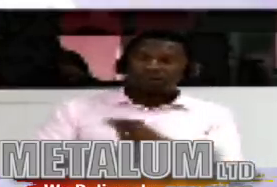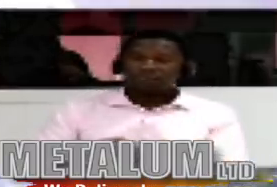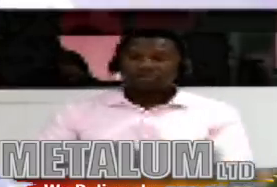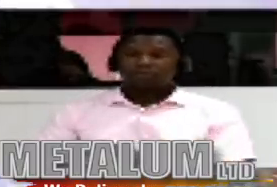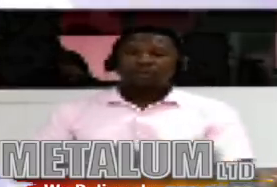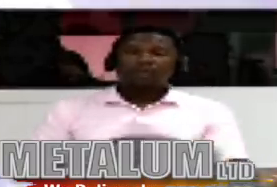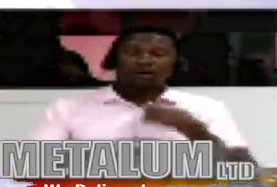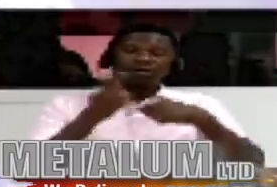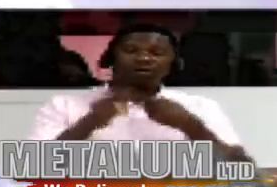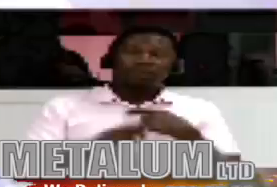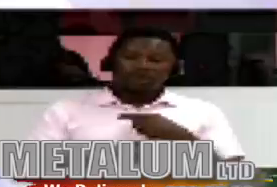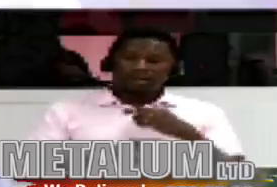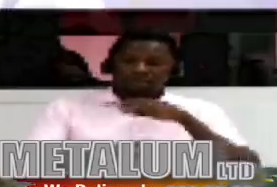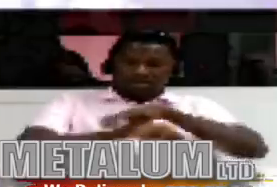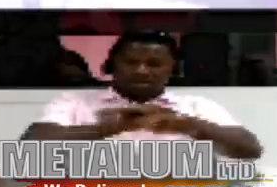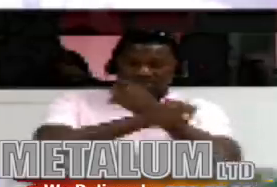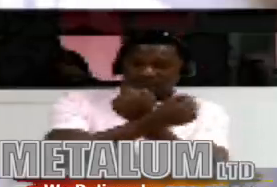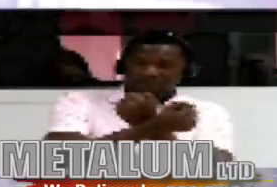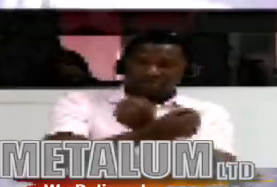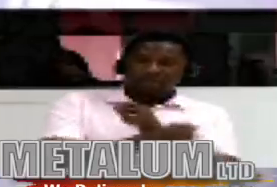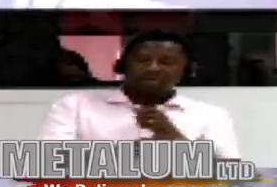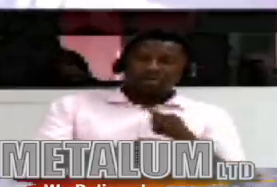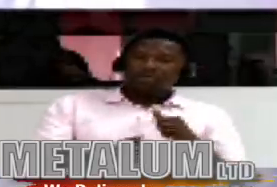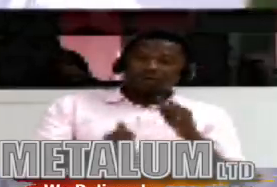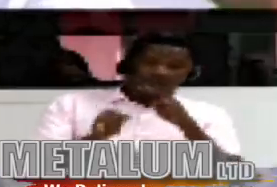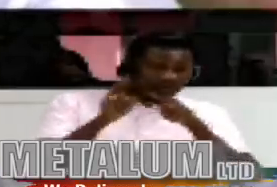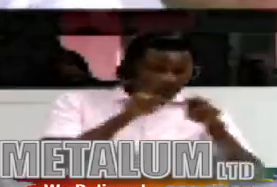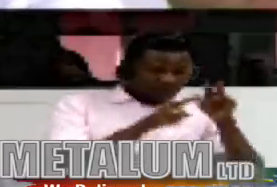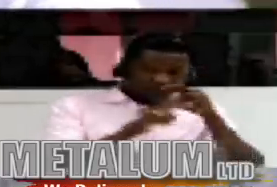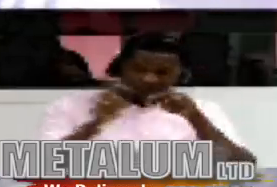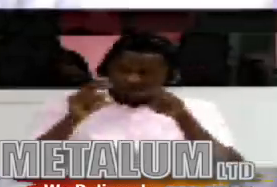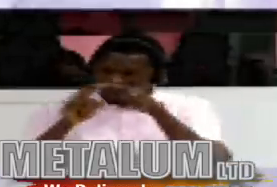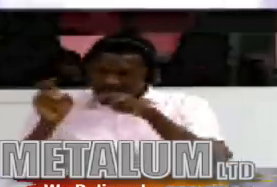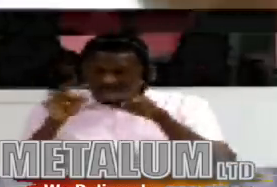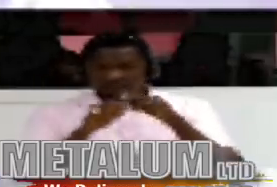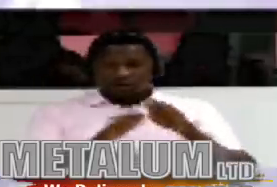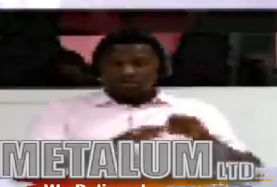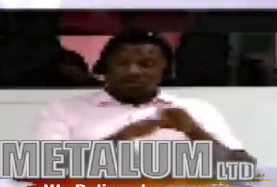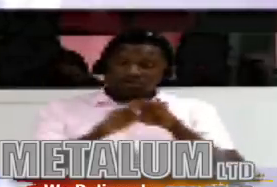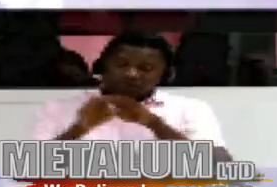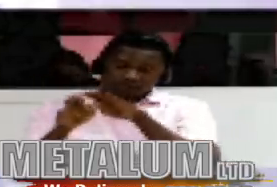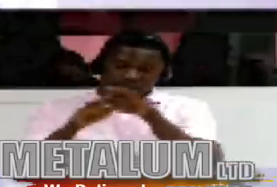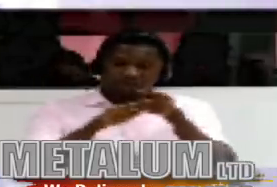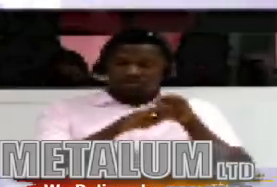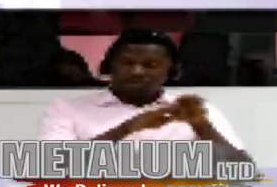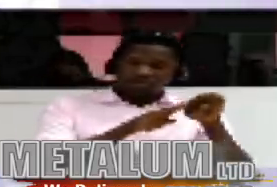arrest, then the search continues. They were now moving. We started moving with them